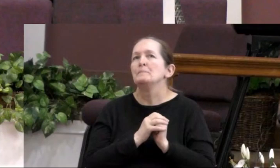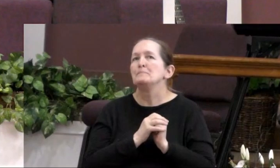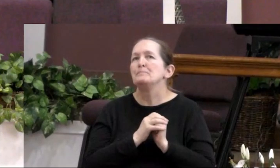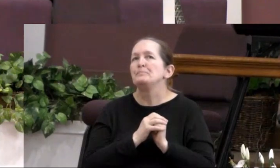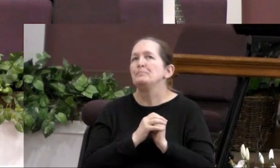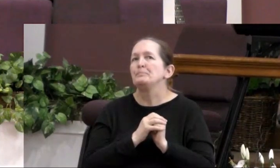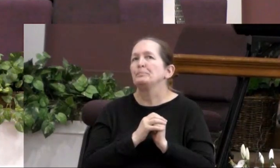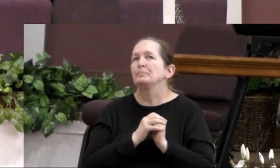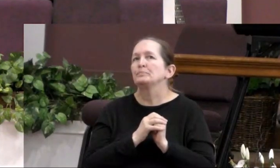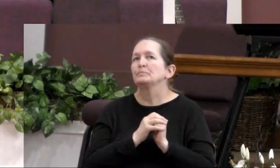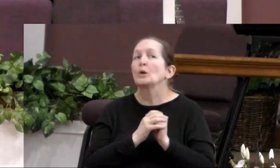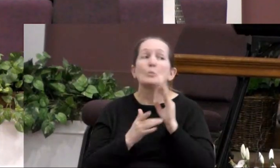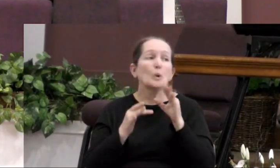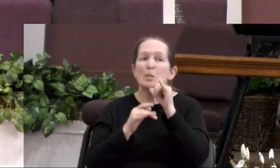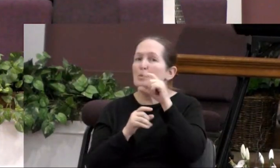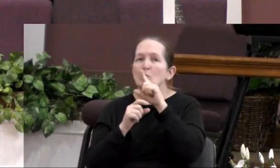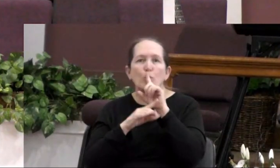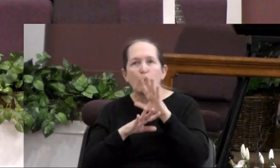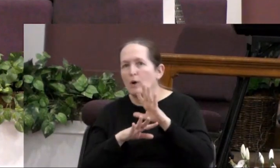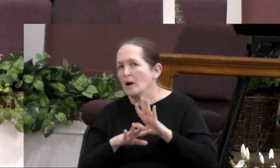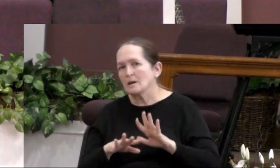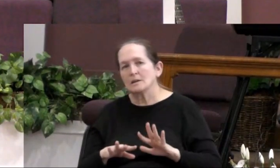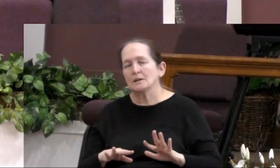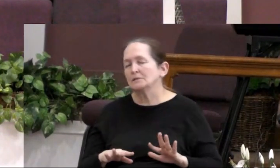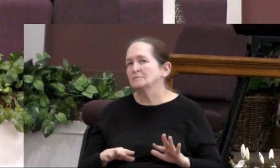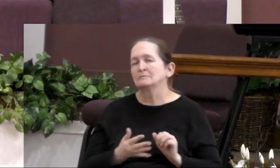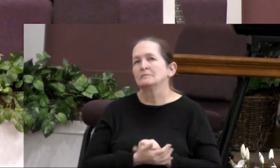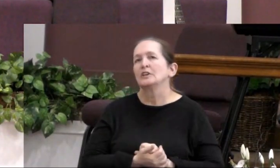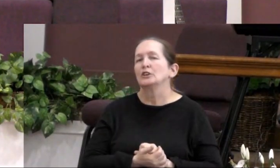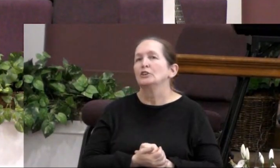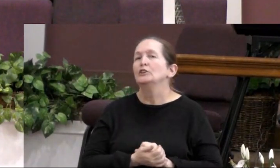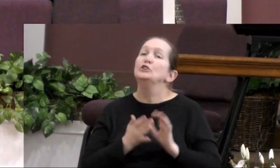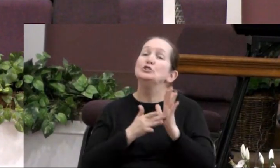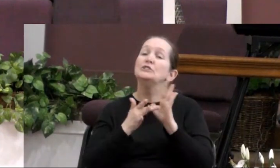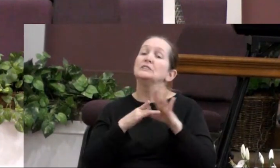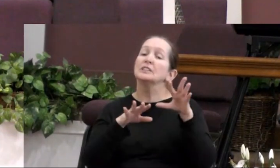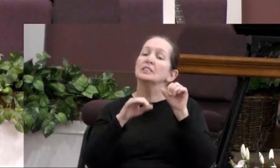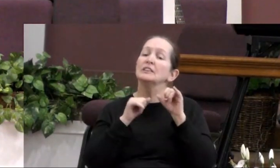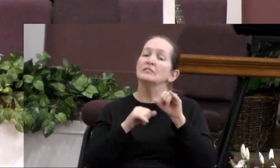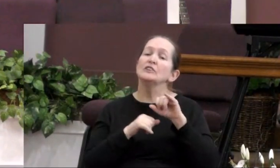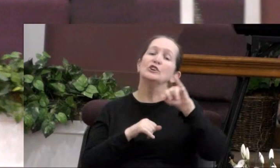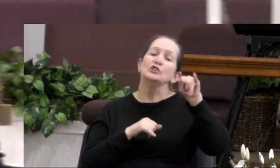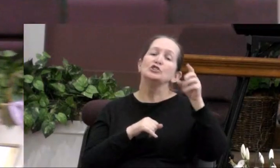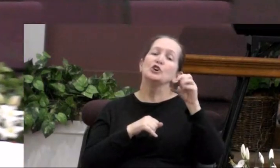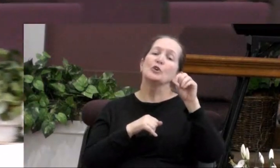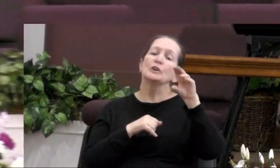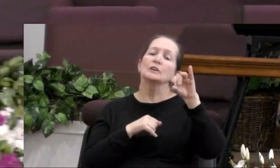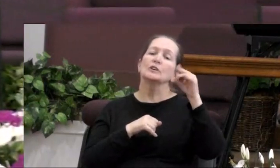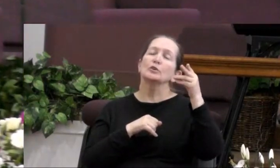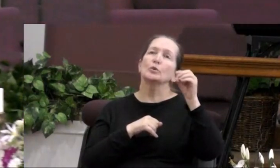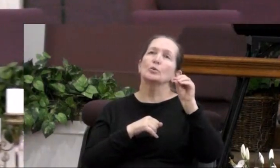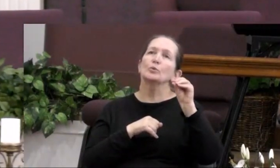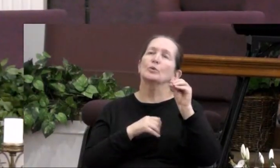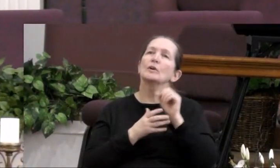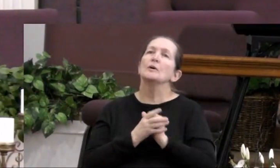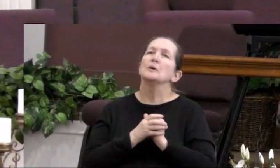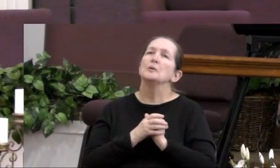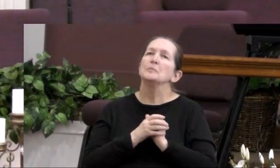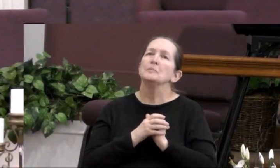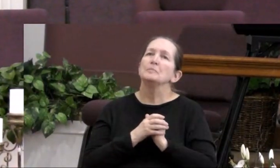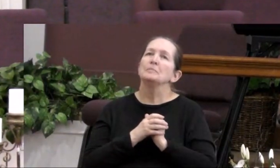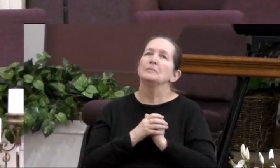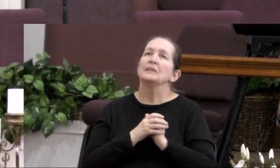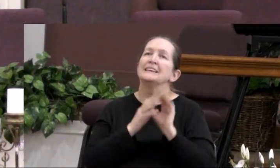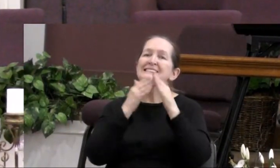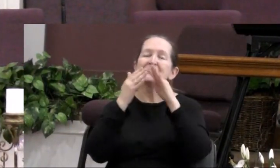And it probably wasn't quiet. As Jesus is leaving Jericho, The city